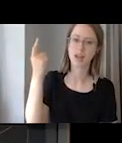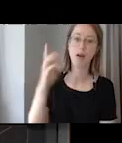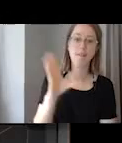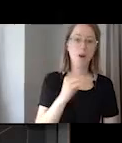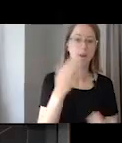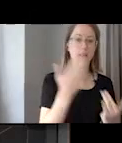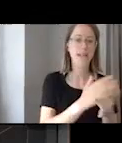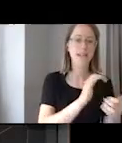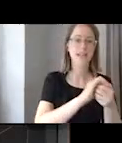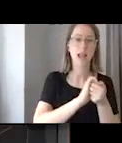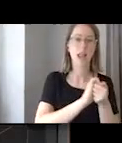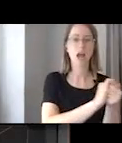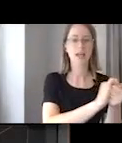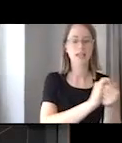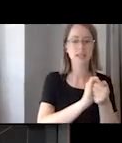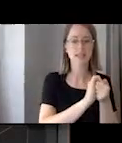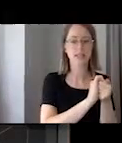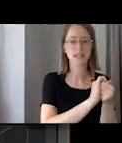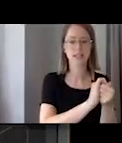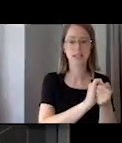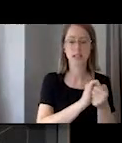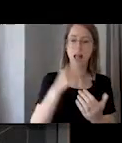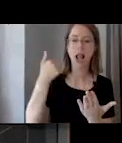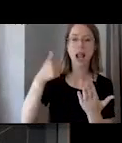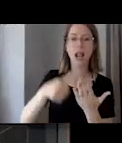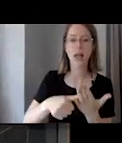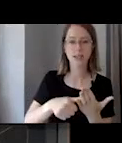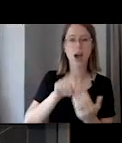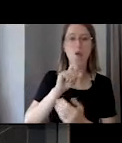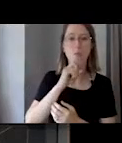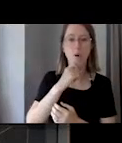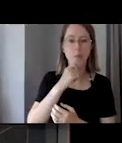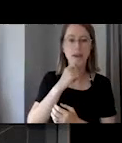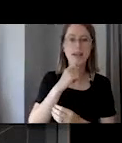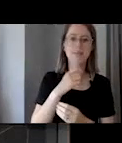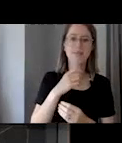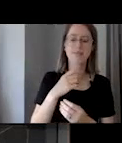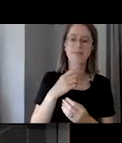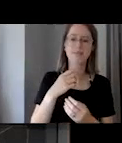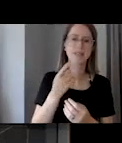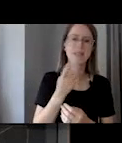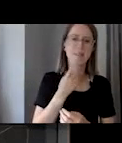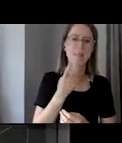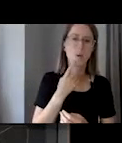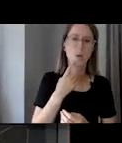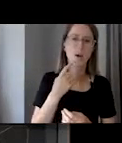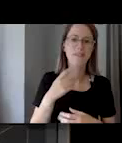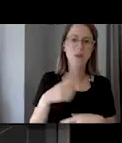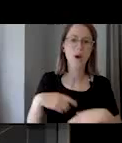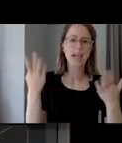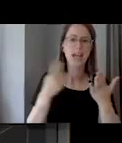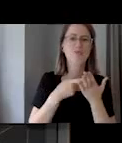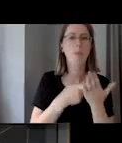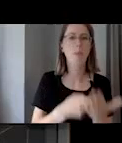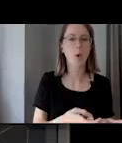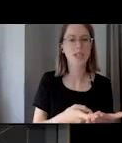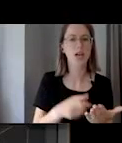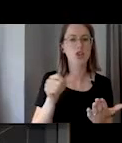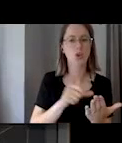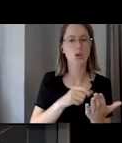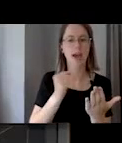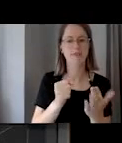Access Alliance. And it should be a letter which will be self-explanatory in the hand of any reporter, and it should have a